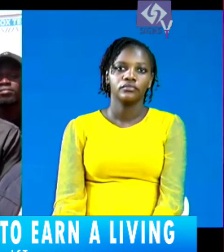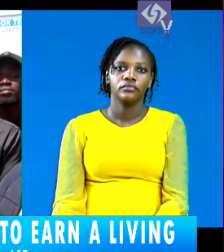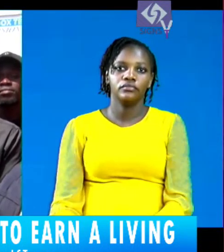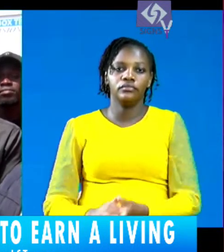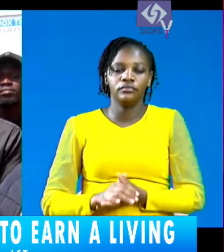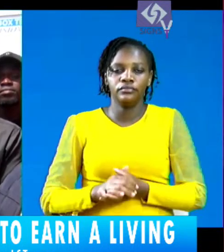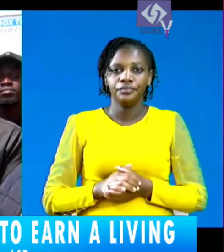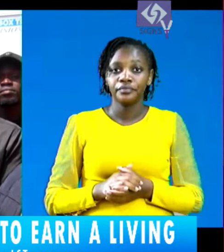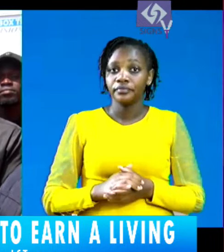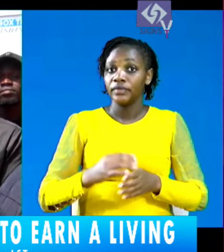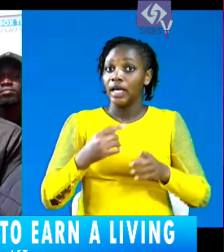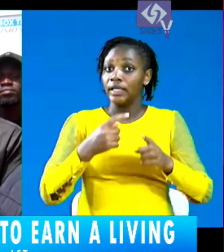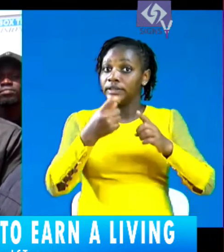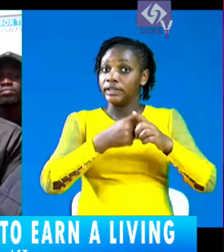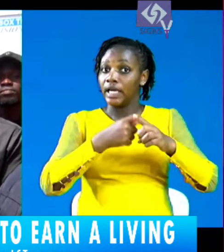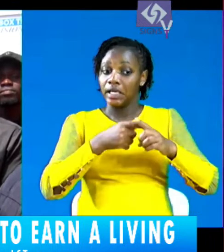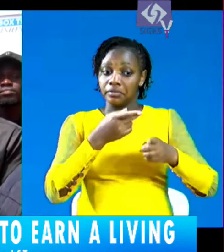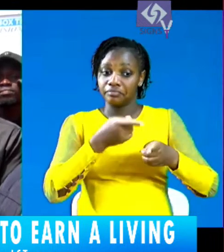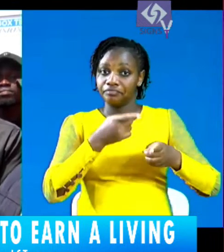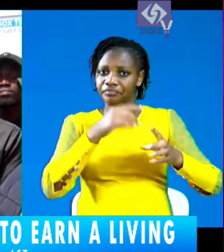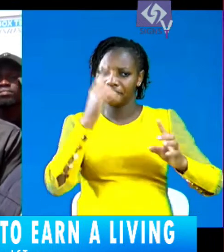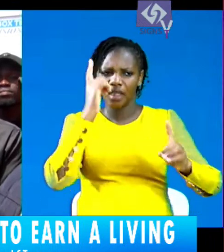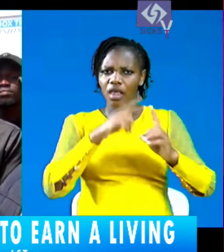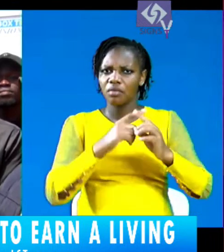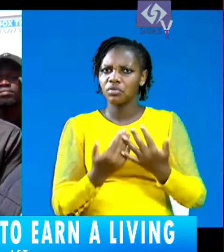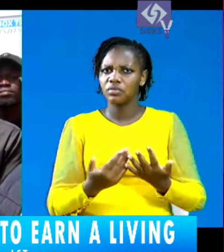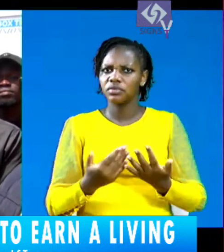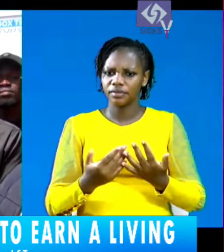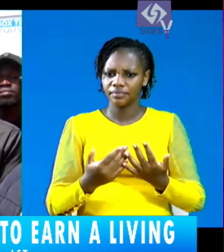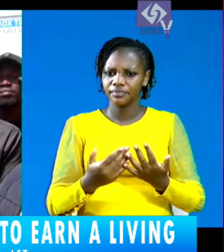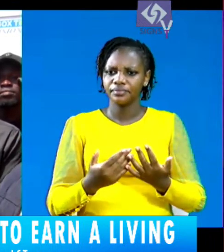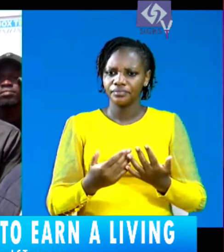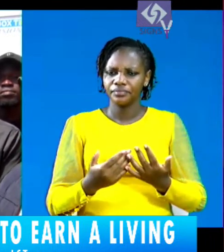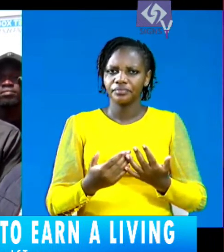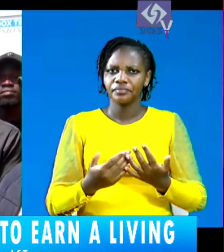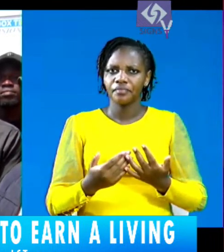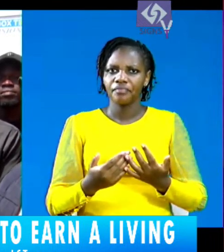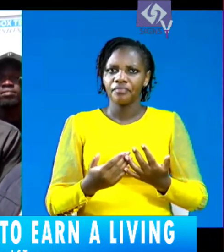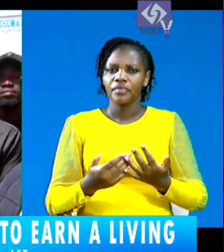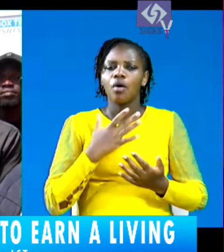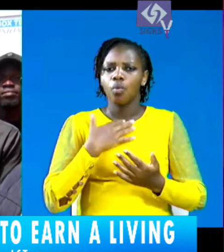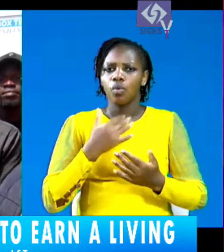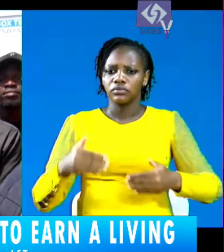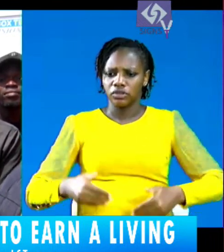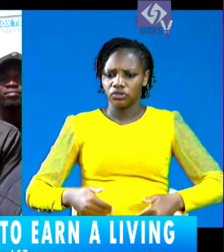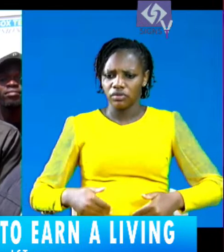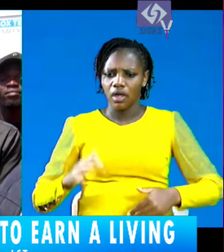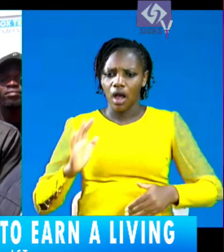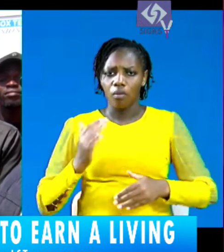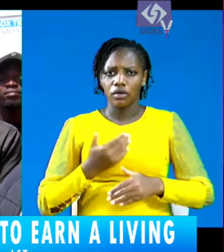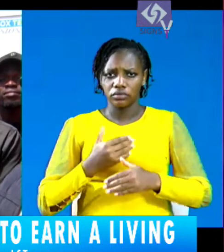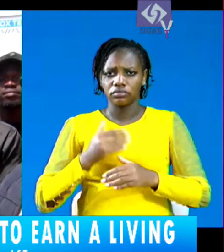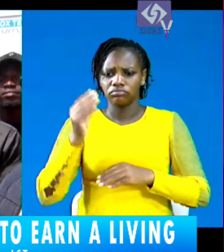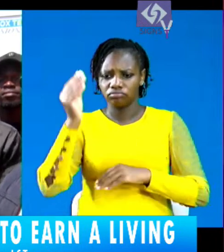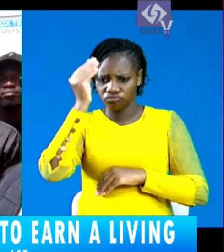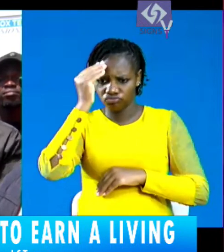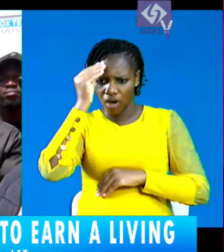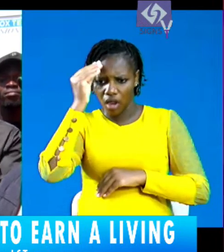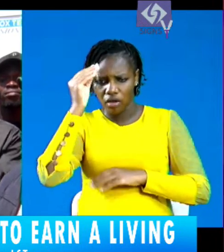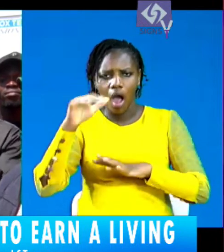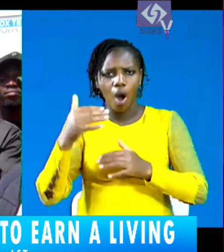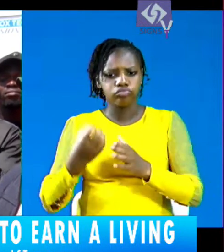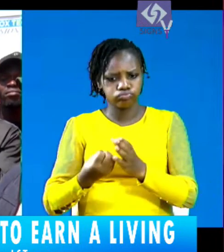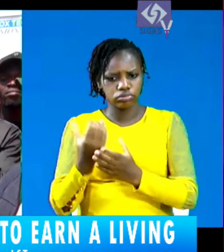the reason for this training is for our youth to be able to gain knowledge so that they can create their own